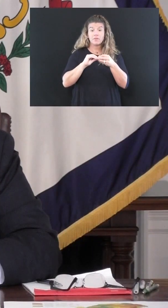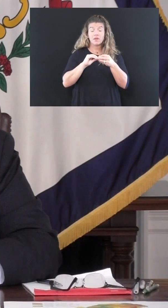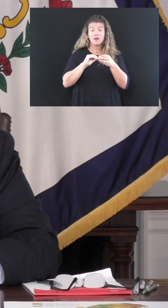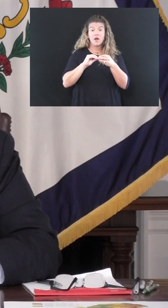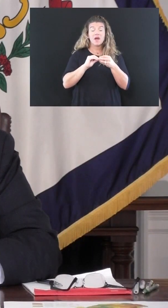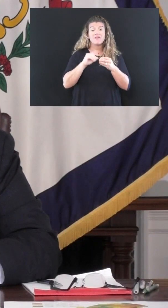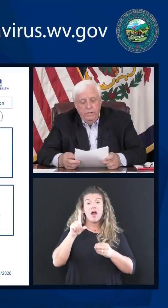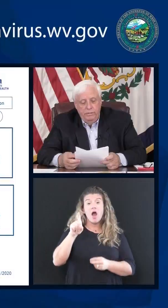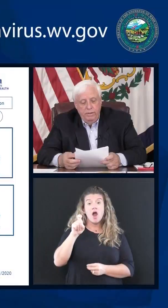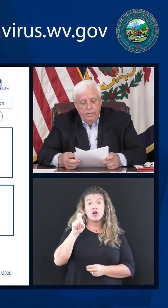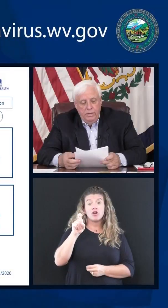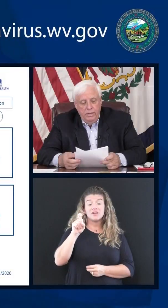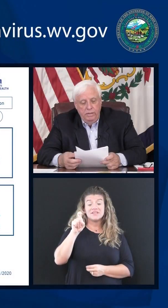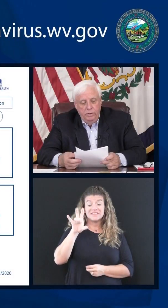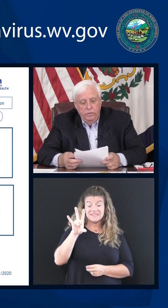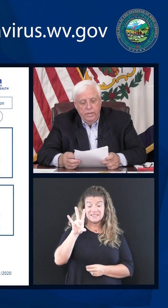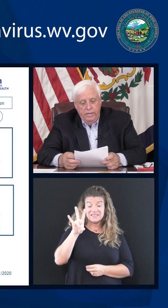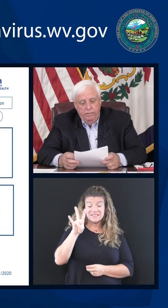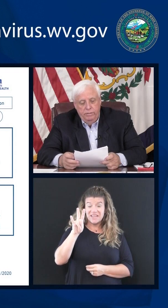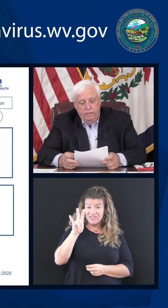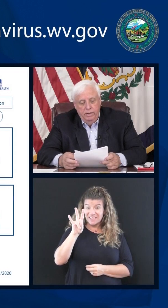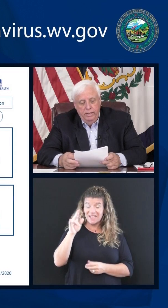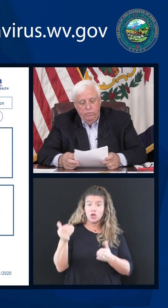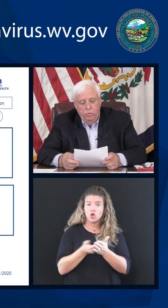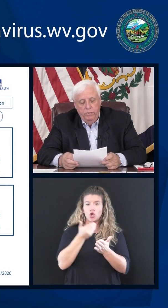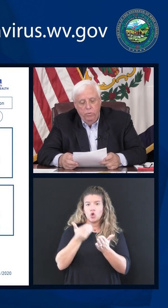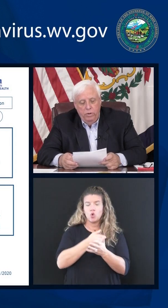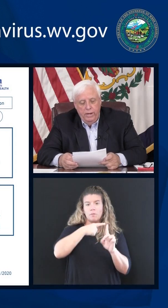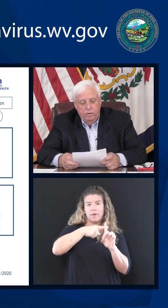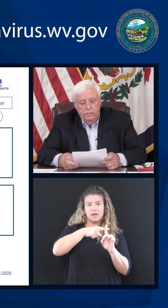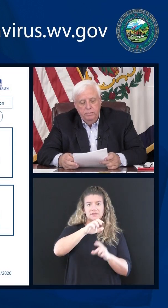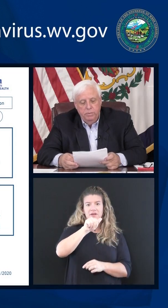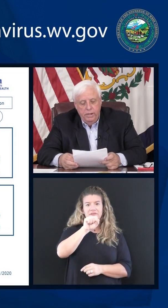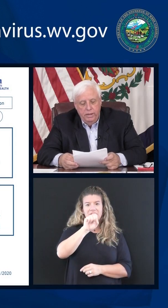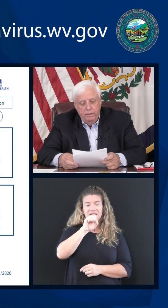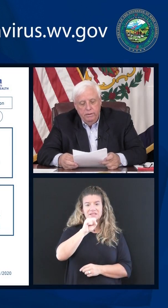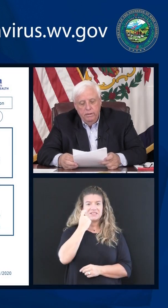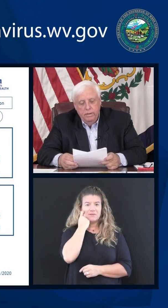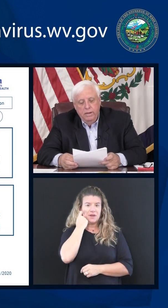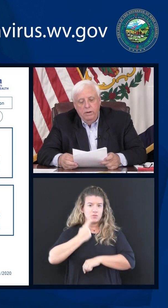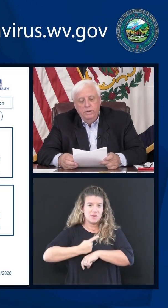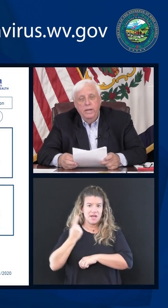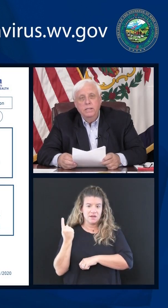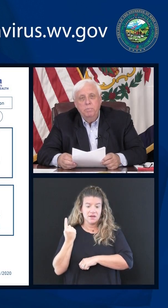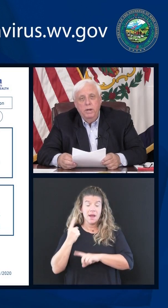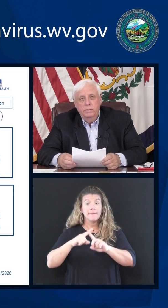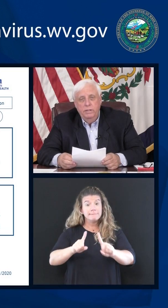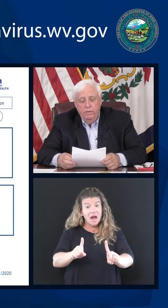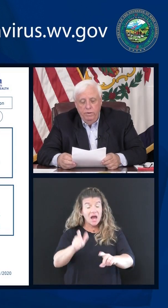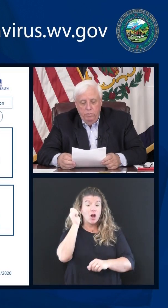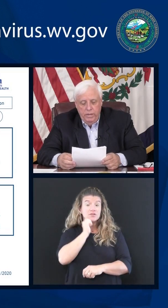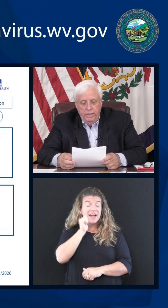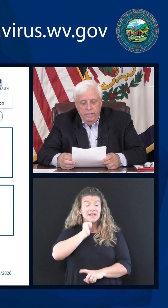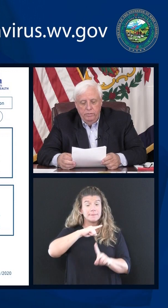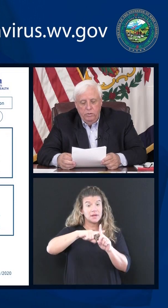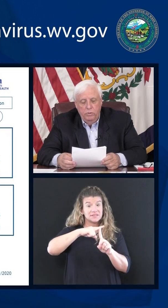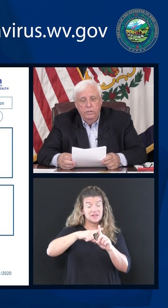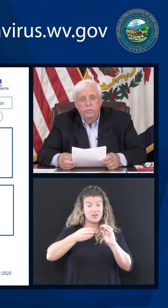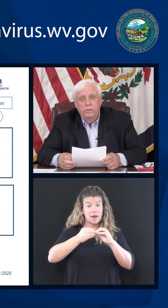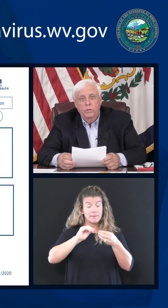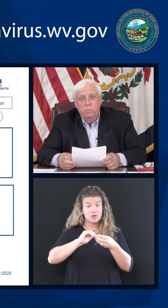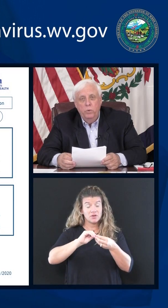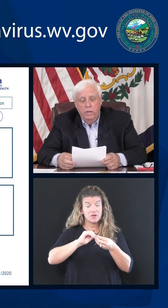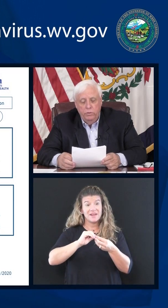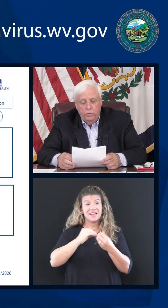we had 117 new cases in the last 24 hours, but our daily positivity rate is